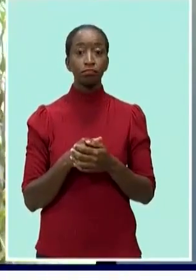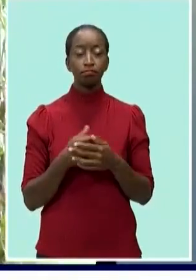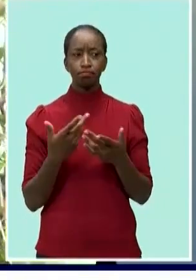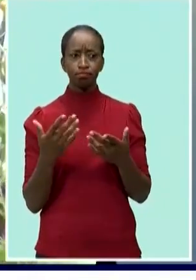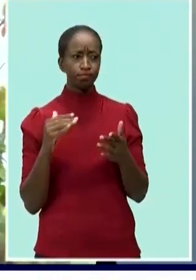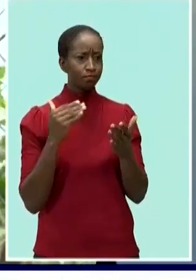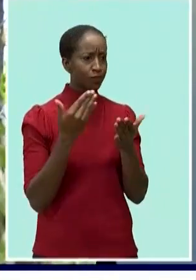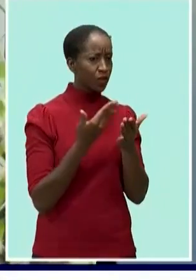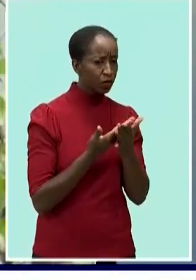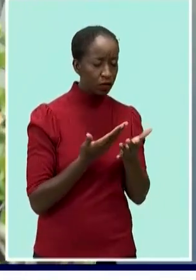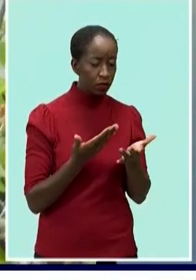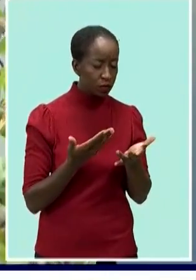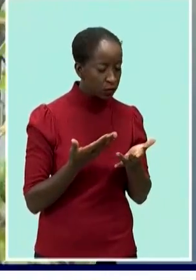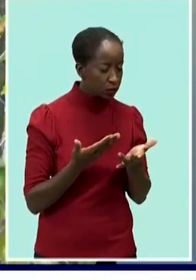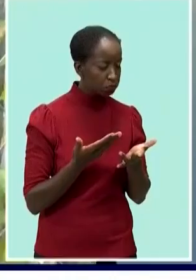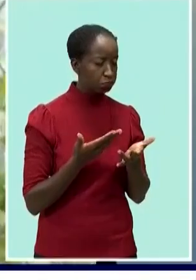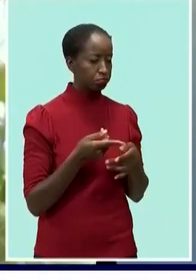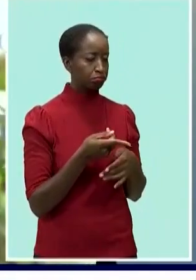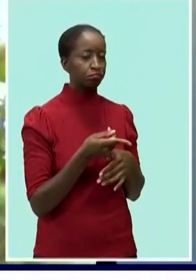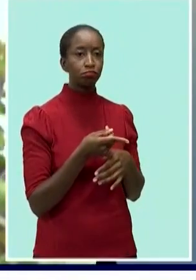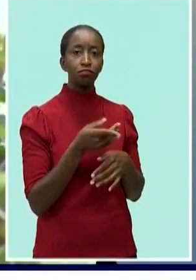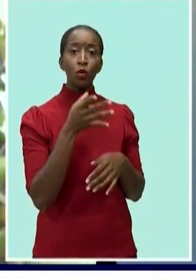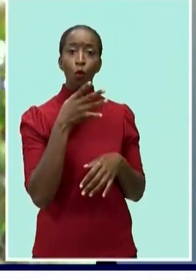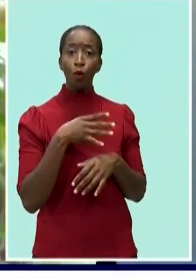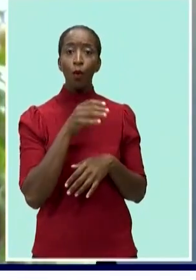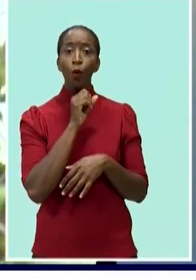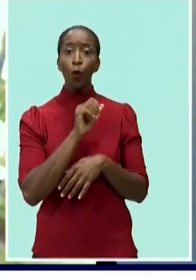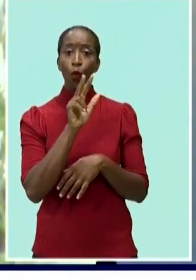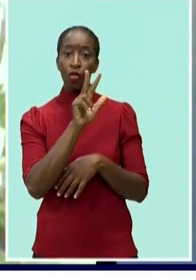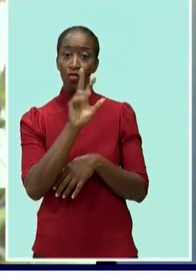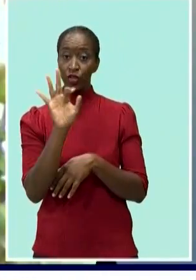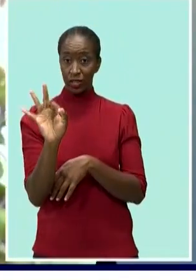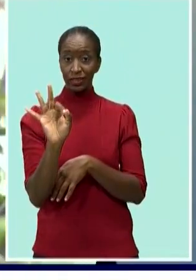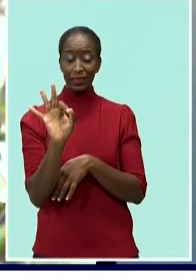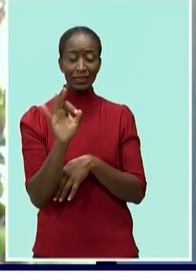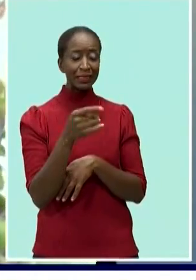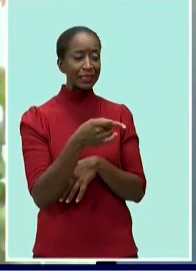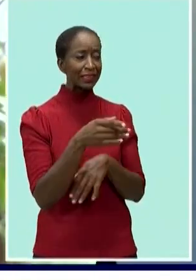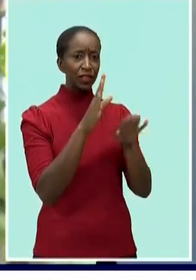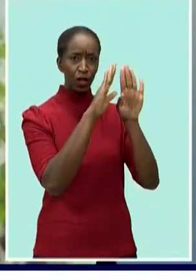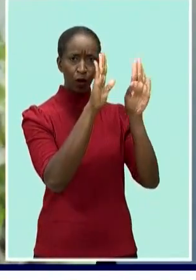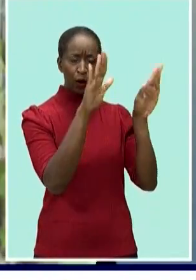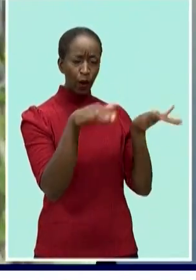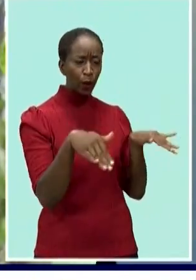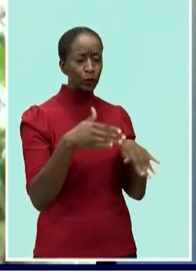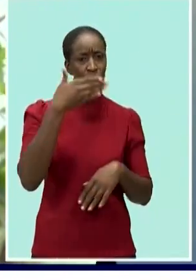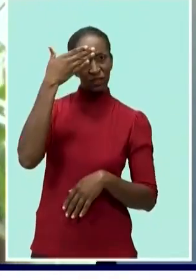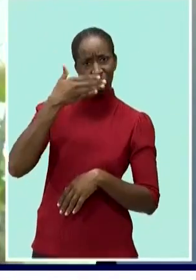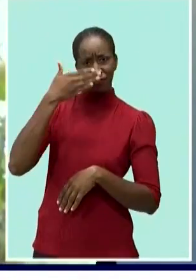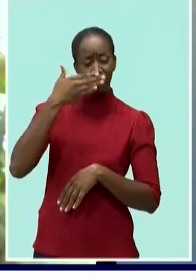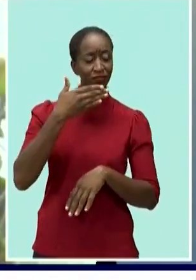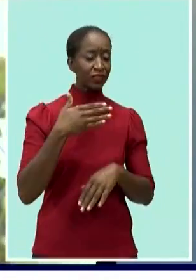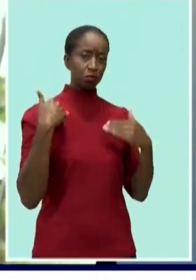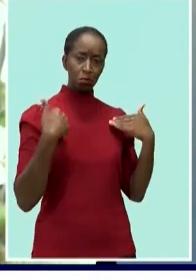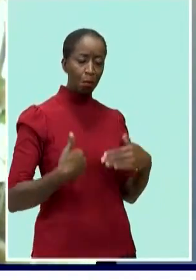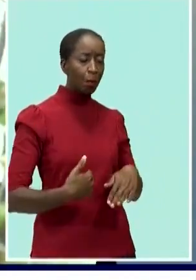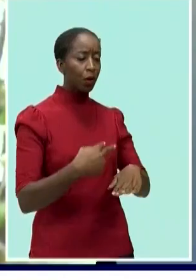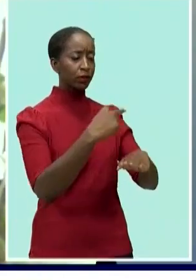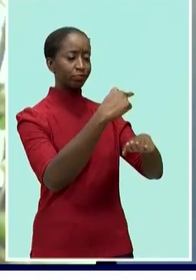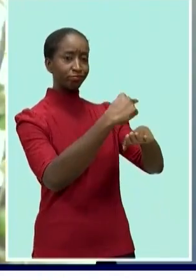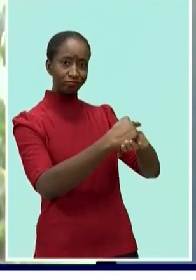there, they found the body of a 39-year-old Zanaba Moore in the front veranda. The major crime unit was on the scene, along